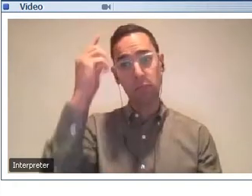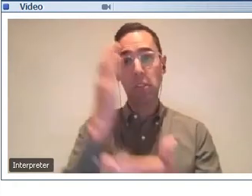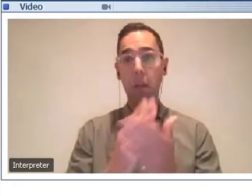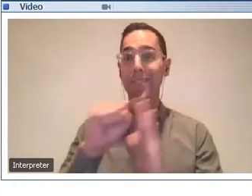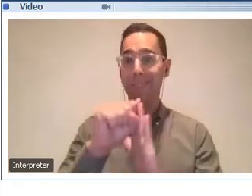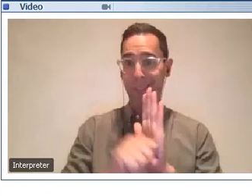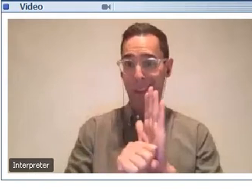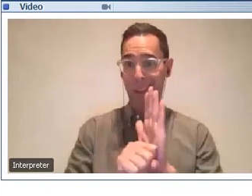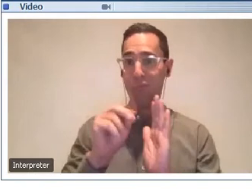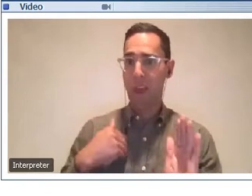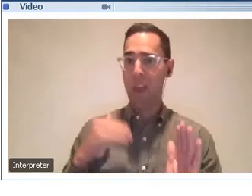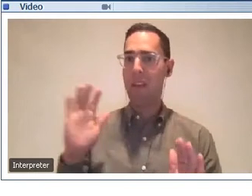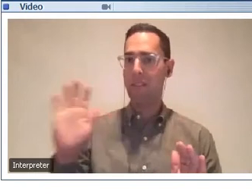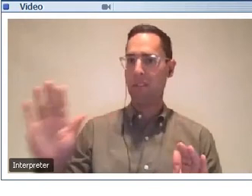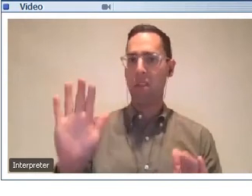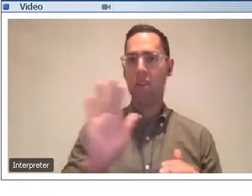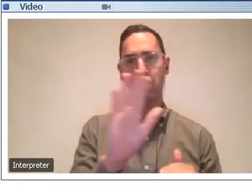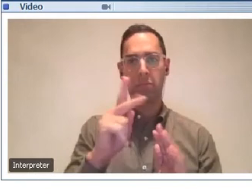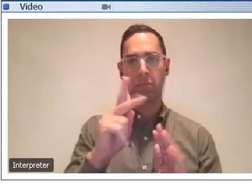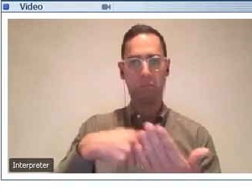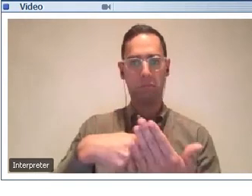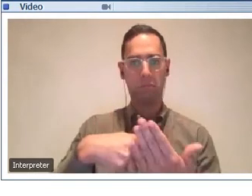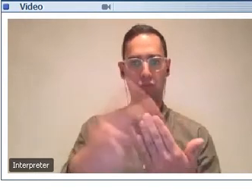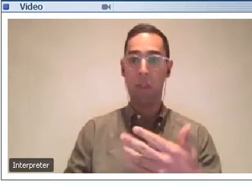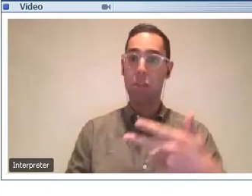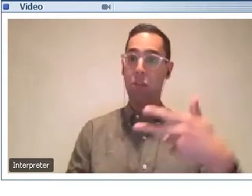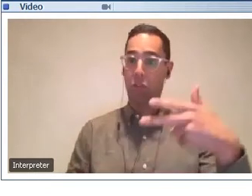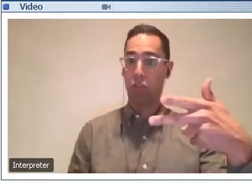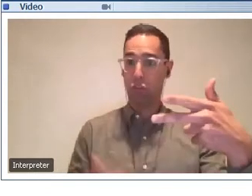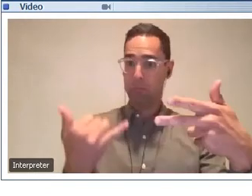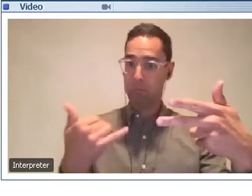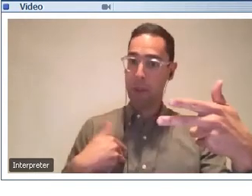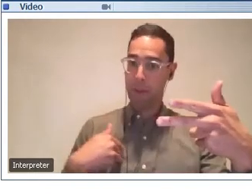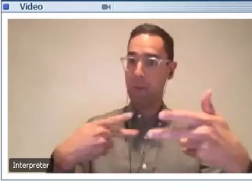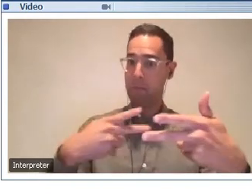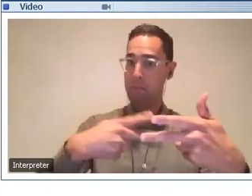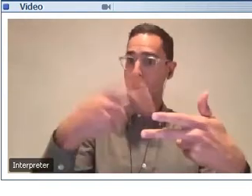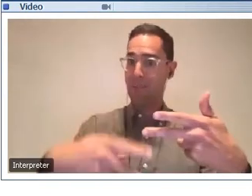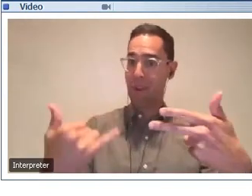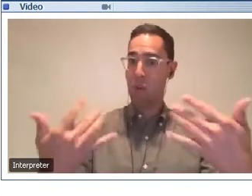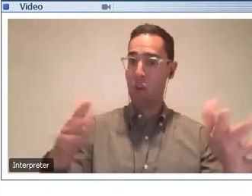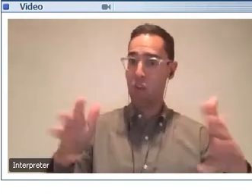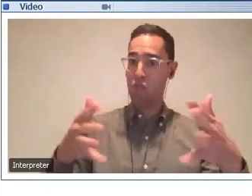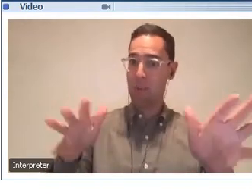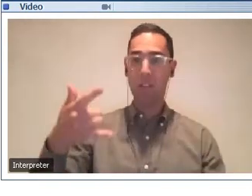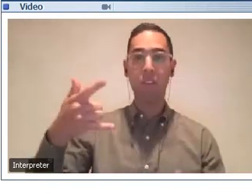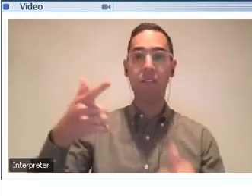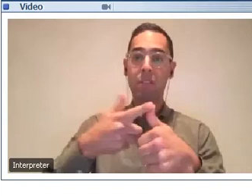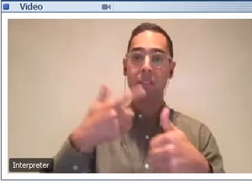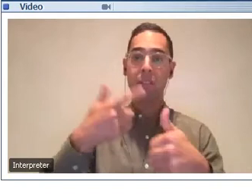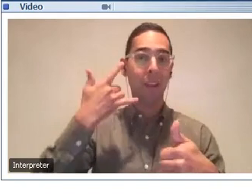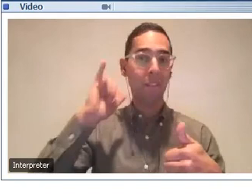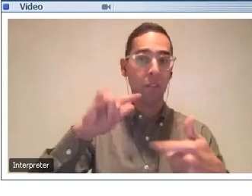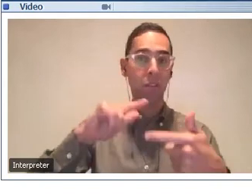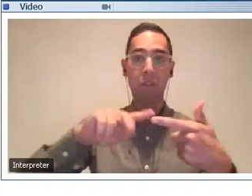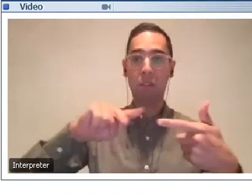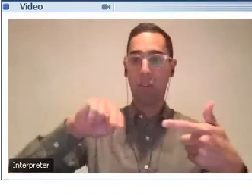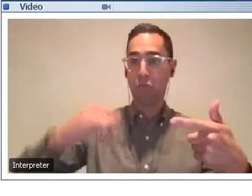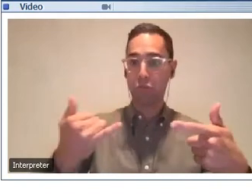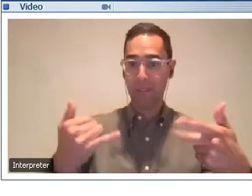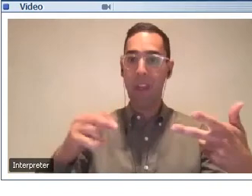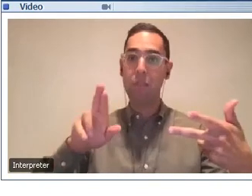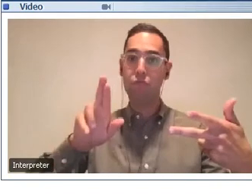statewide programs. There are 3 states that currently have programs in place: California, New Jersey, and Rhode Island. And